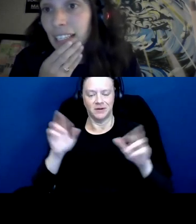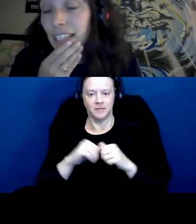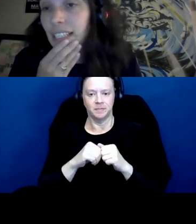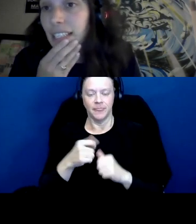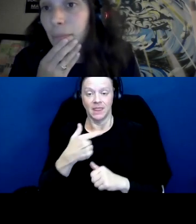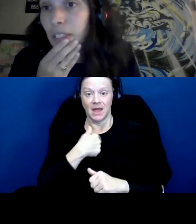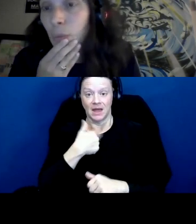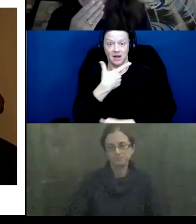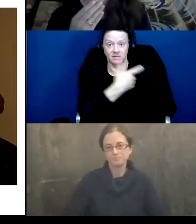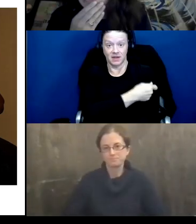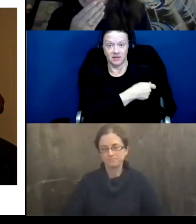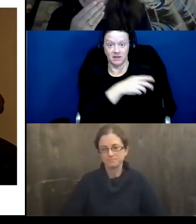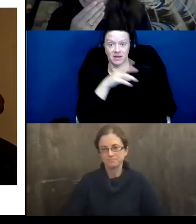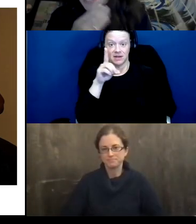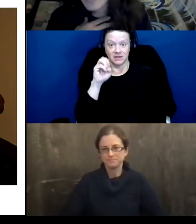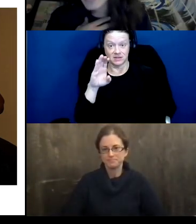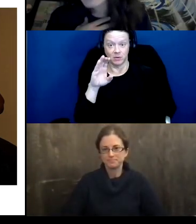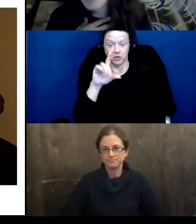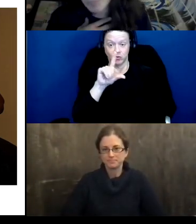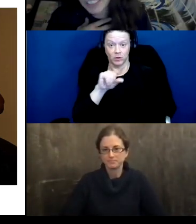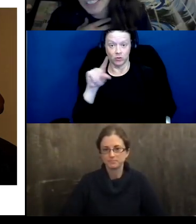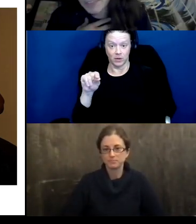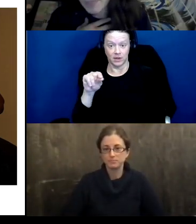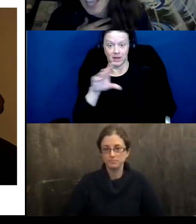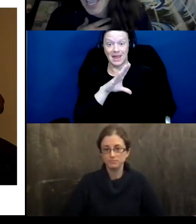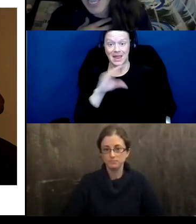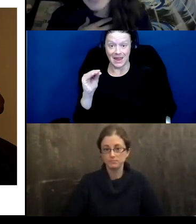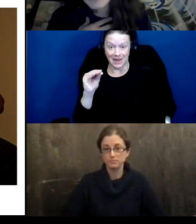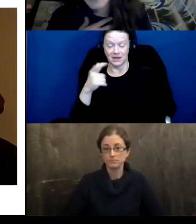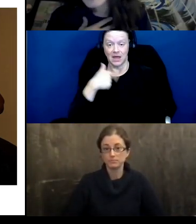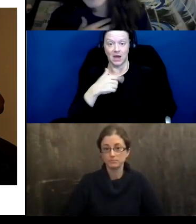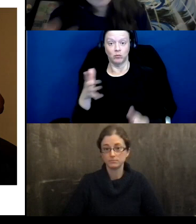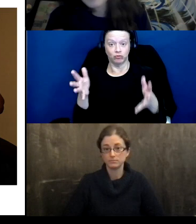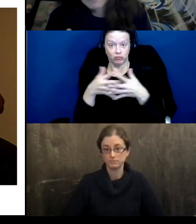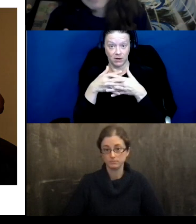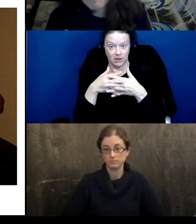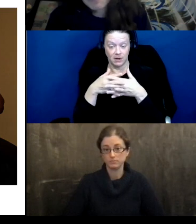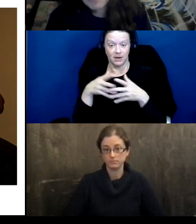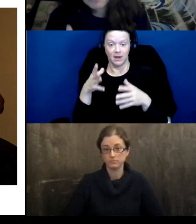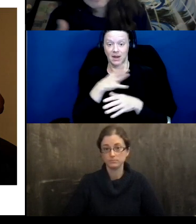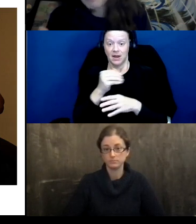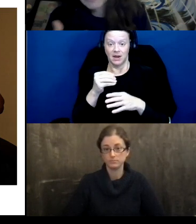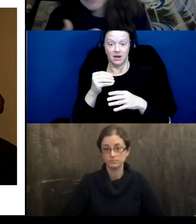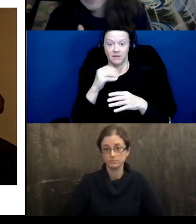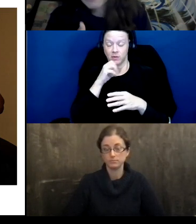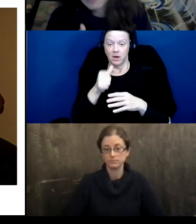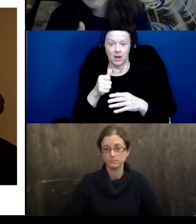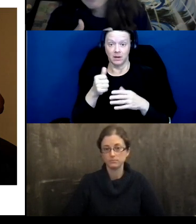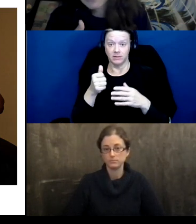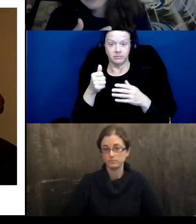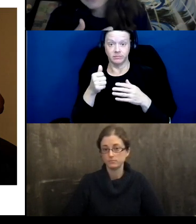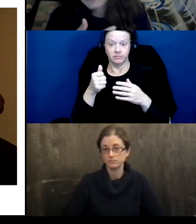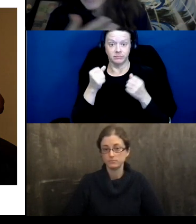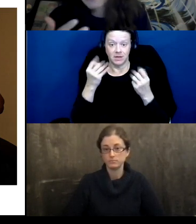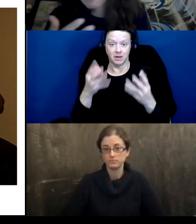vaccinated in December 2020, and I was pregnant. And there weren't many people who were pregnant who had received